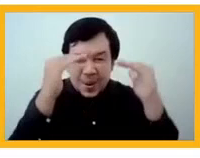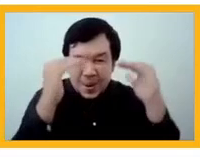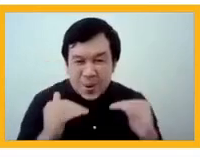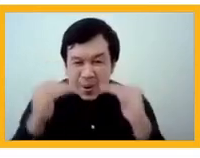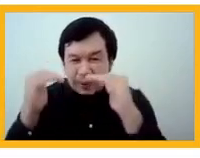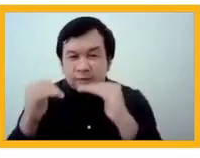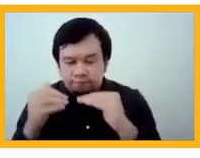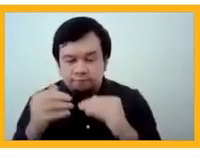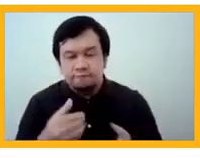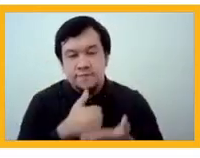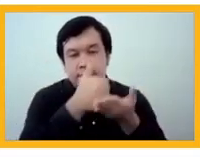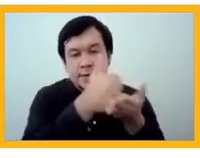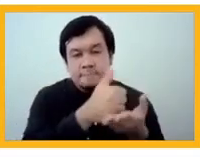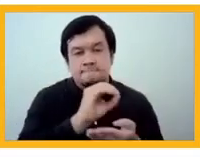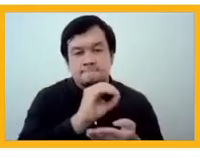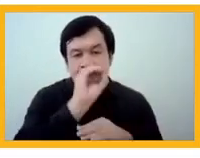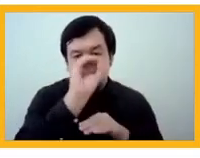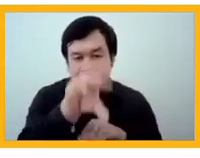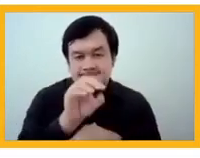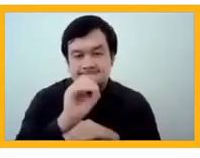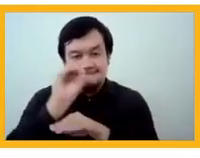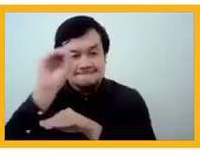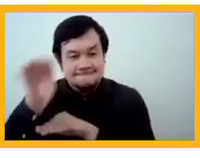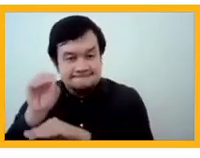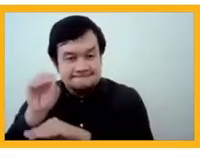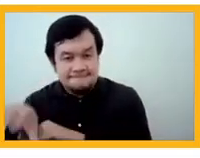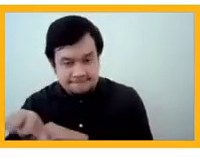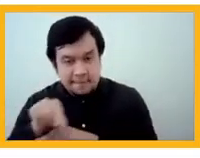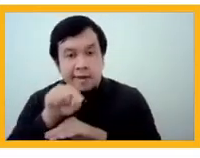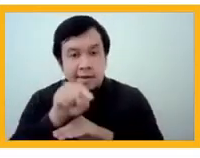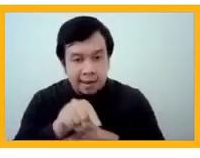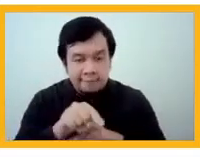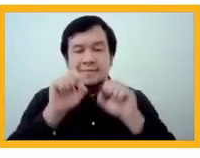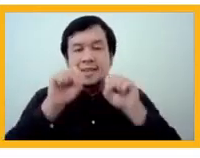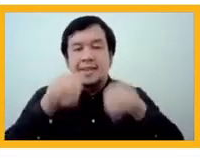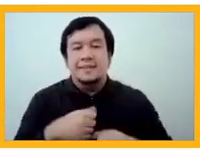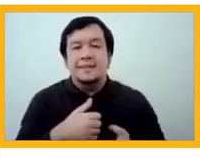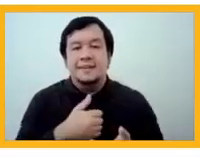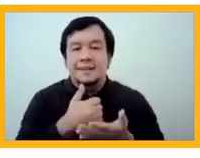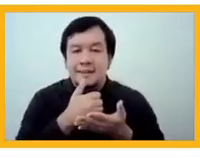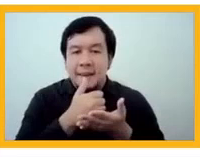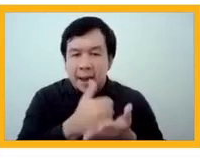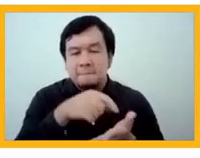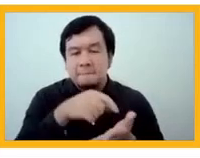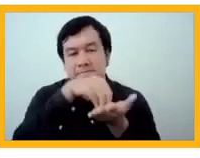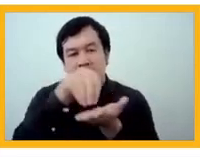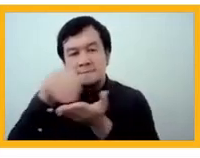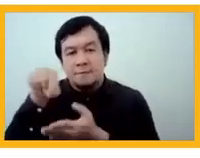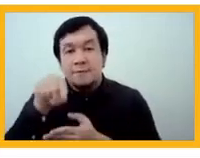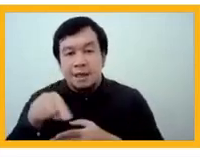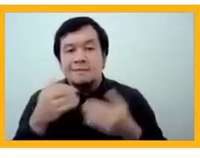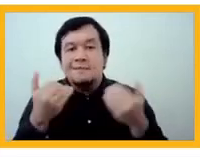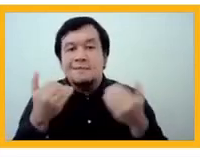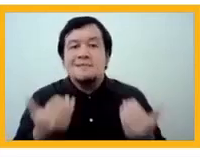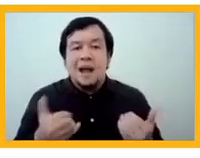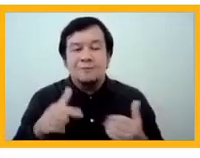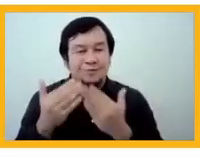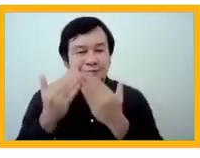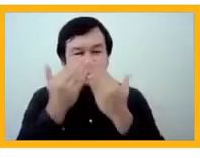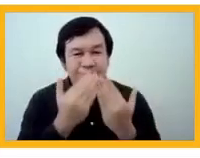to those who can pay. And similarly, the COVID-19 school shutdowns have almost certainly increased inequality, given